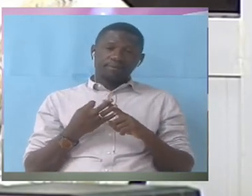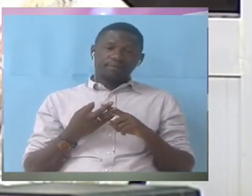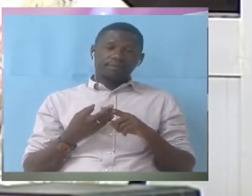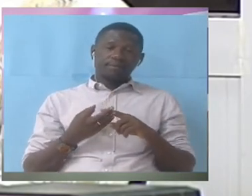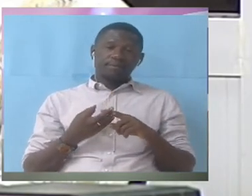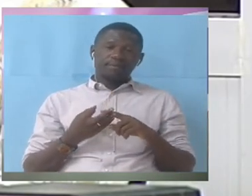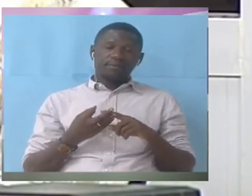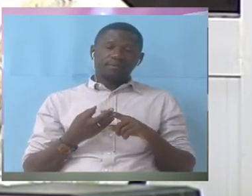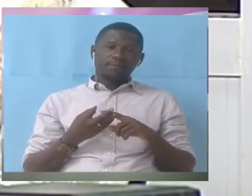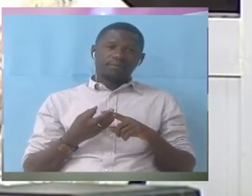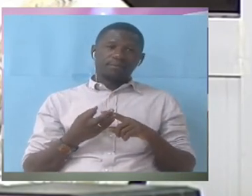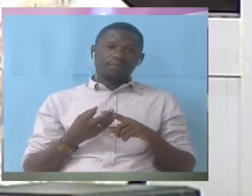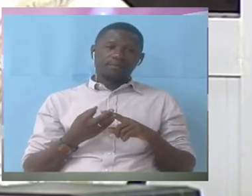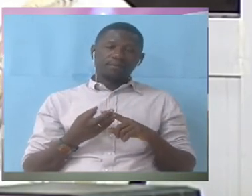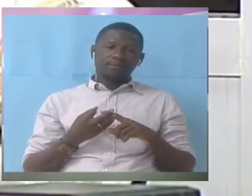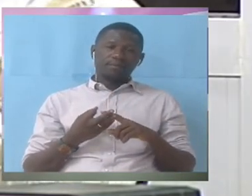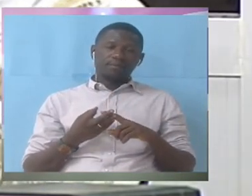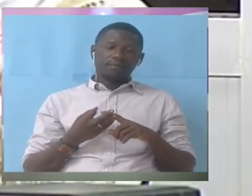lieutenant